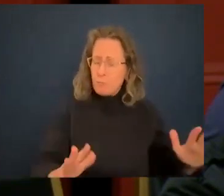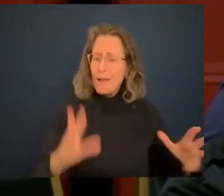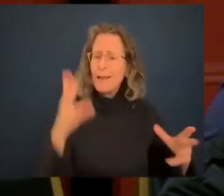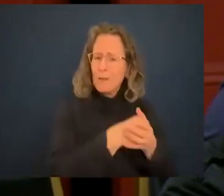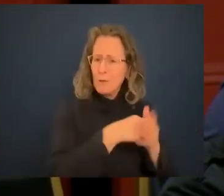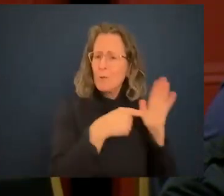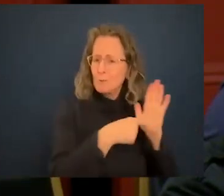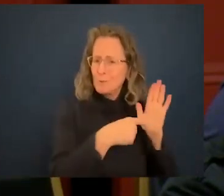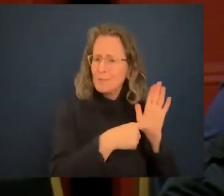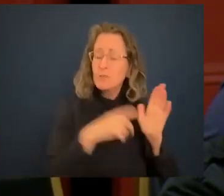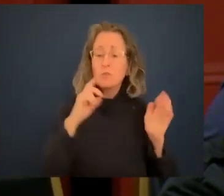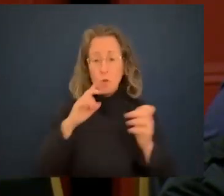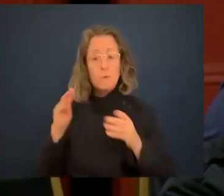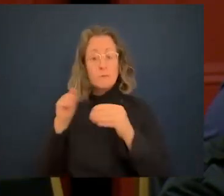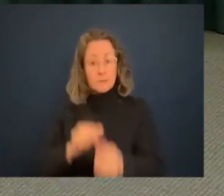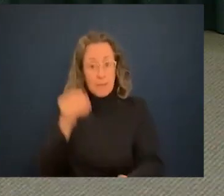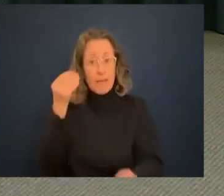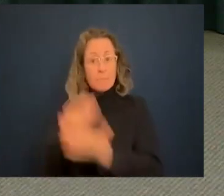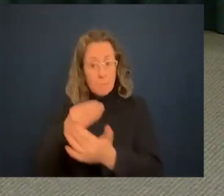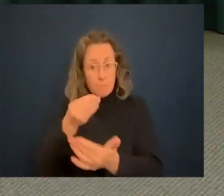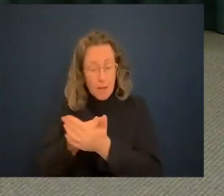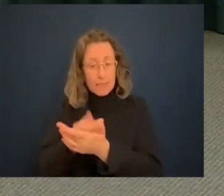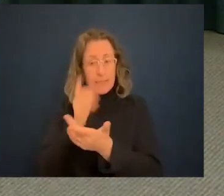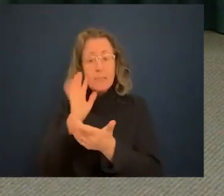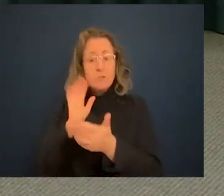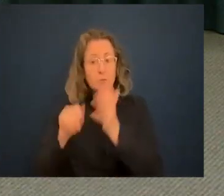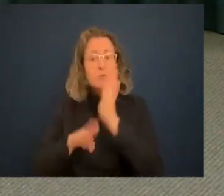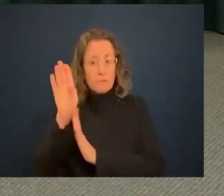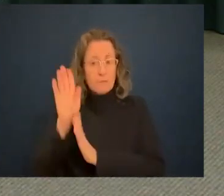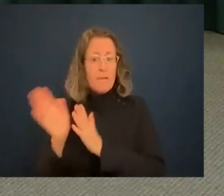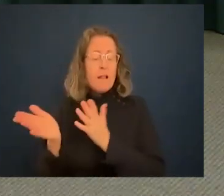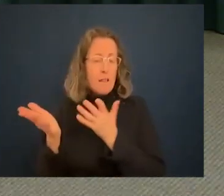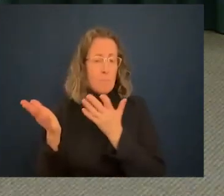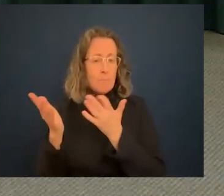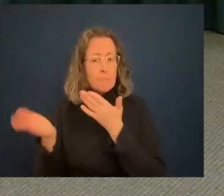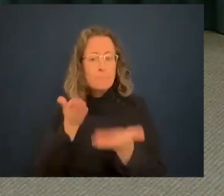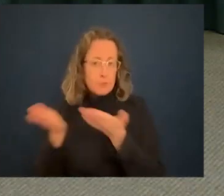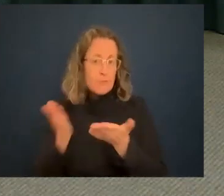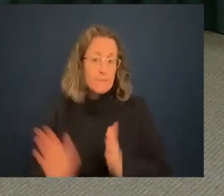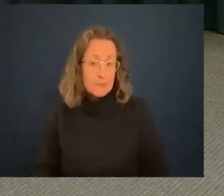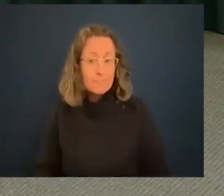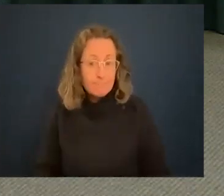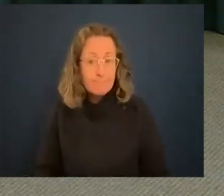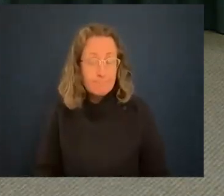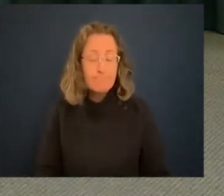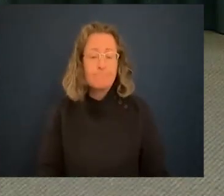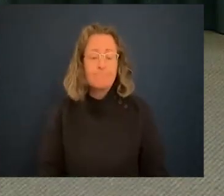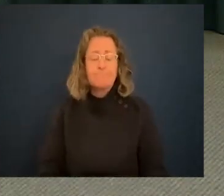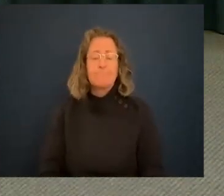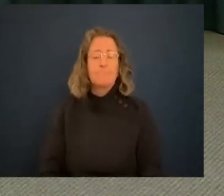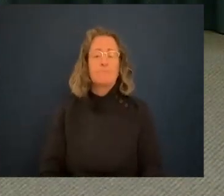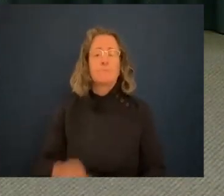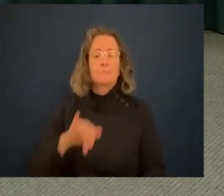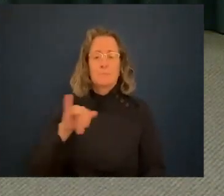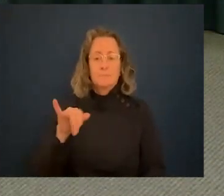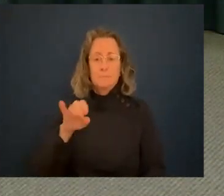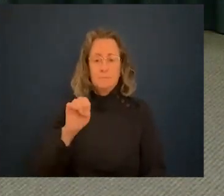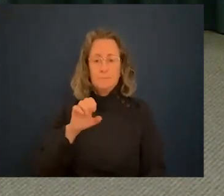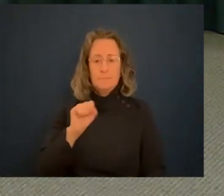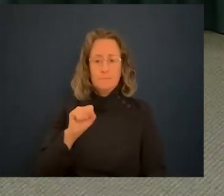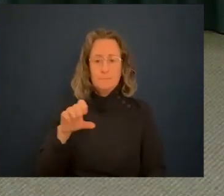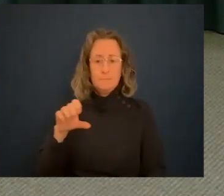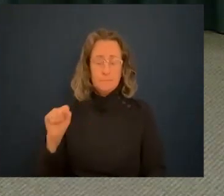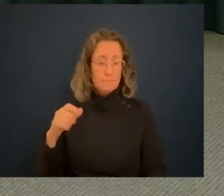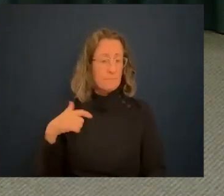to be able to do that thank you great thank you very much uh okay uh Jess can I just give you a